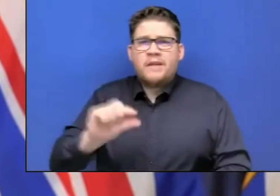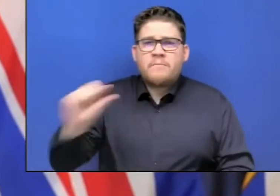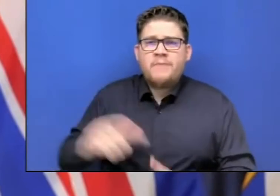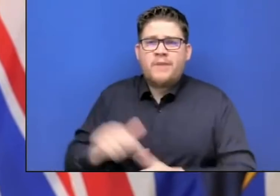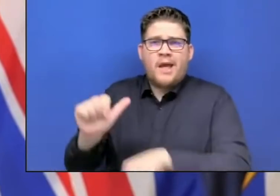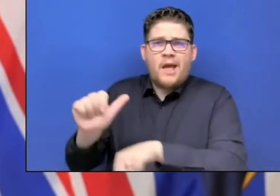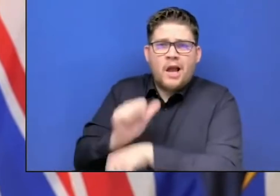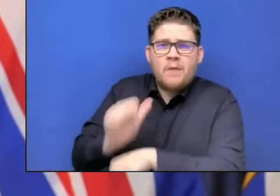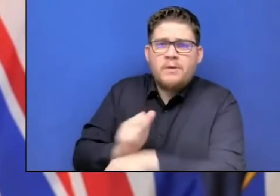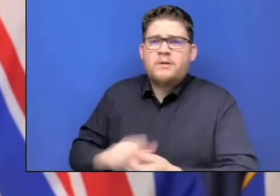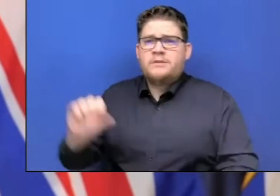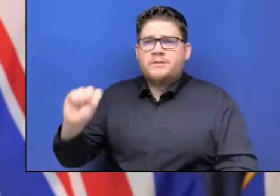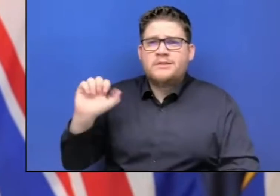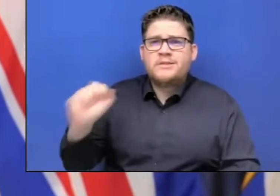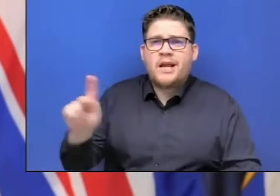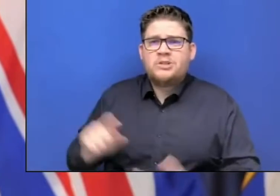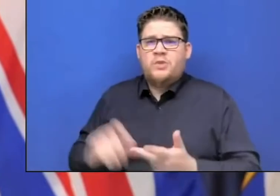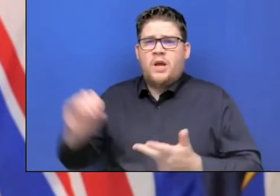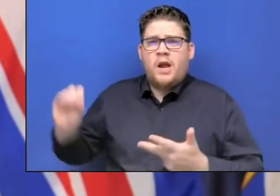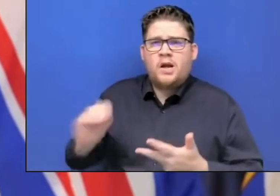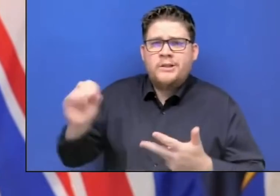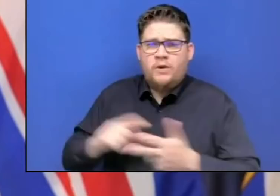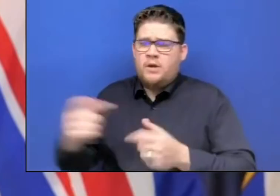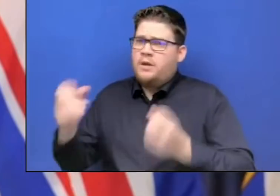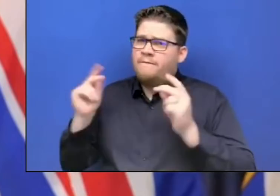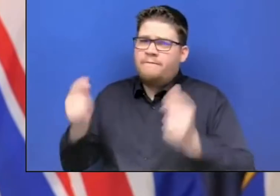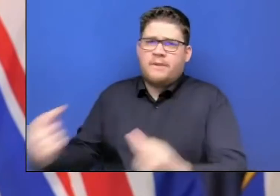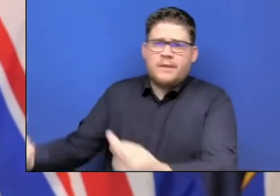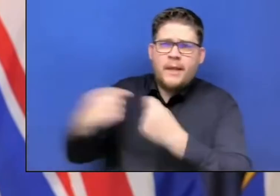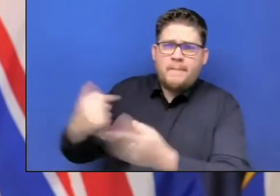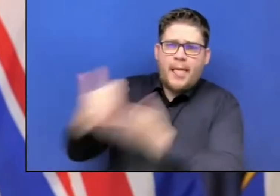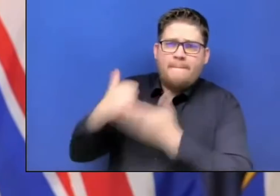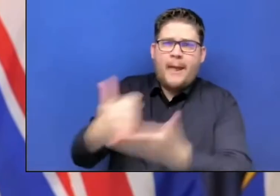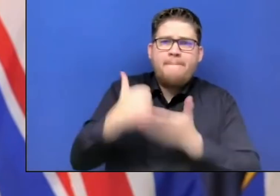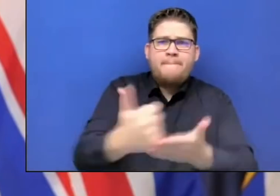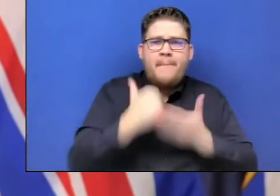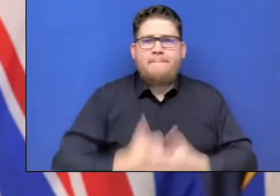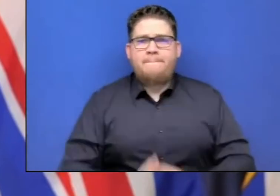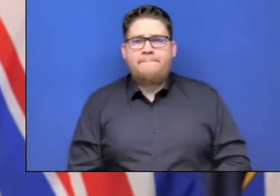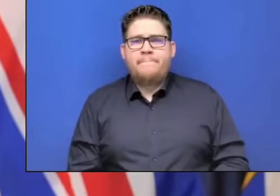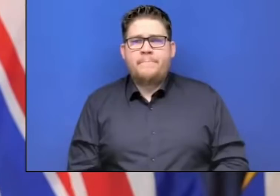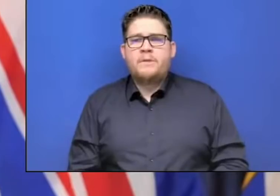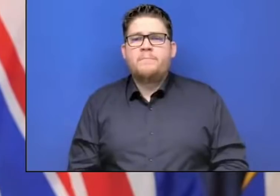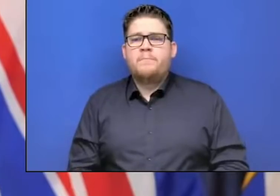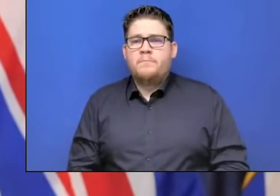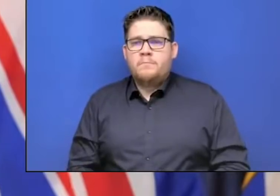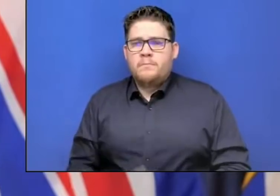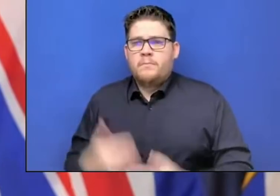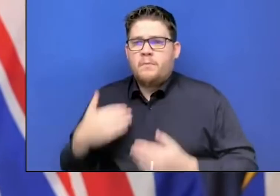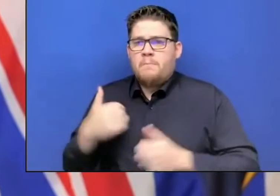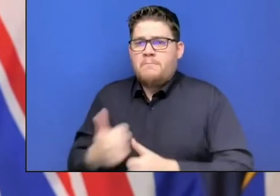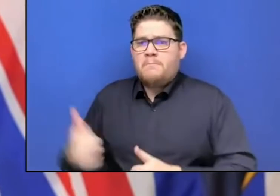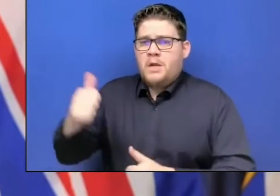were immediate in their offer of assistance to help in any way they can. Minister POPHAM will talk about a practical example that is going to serve us